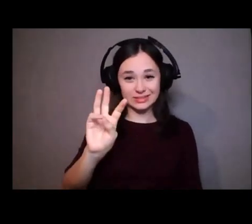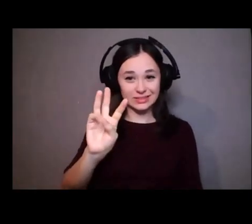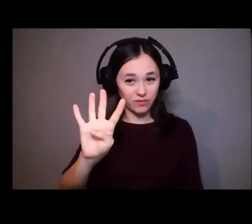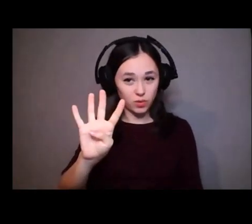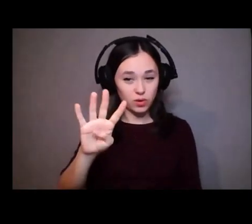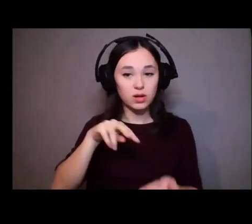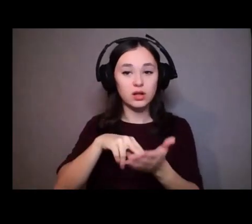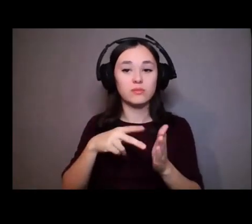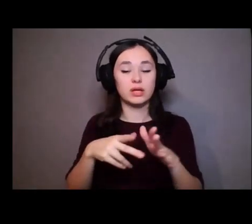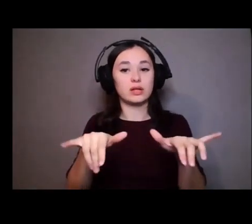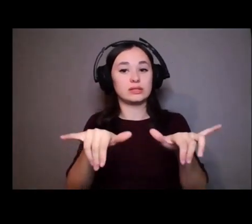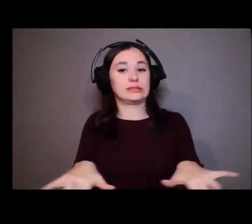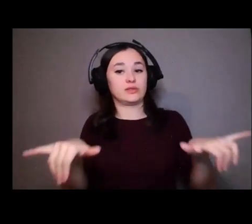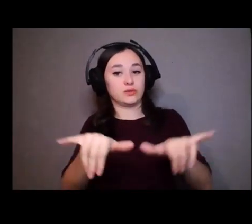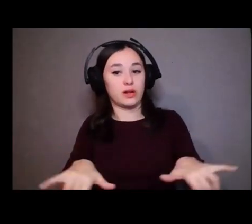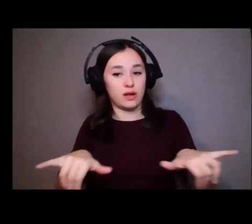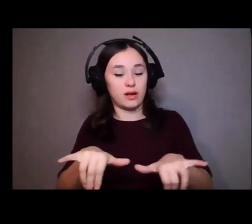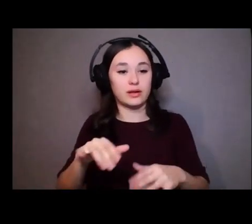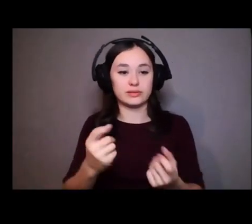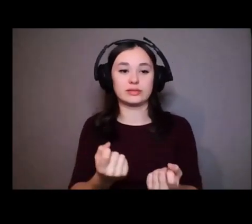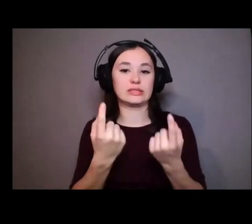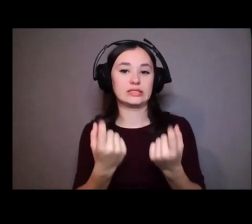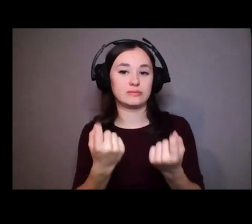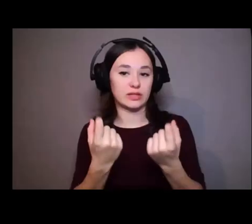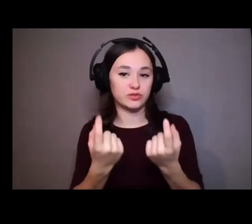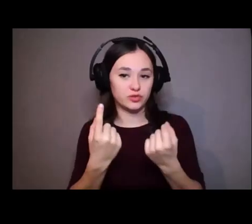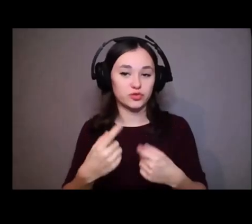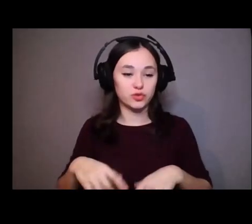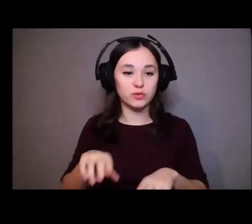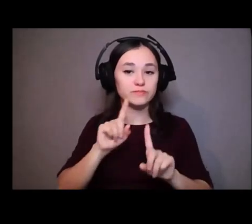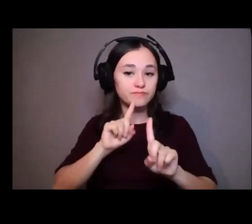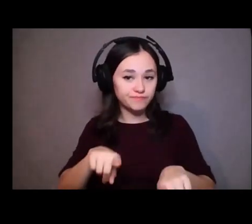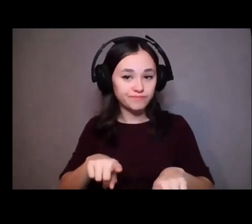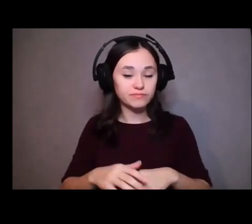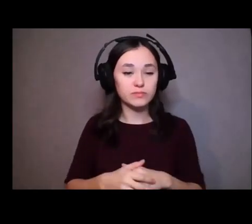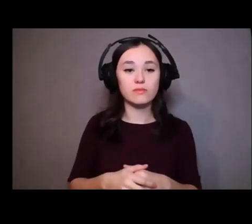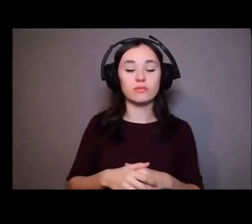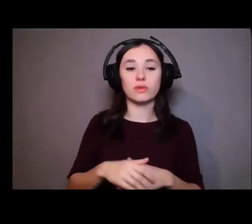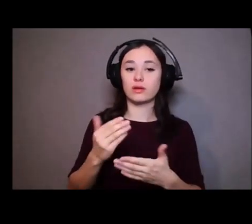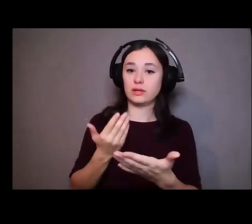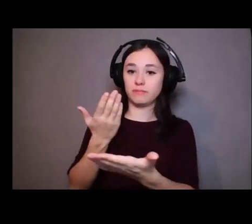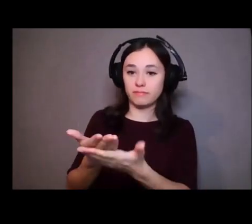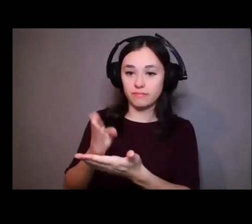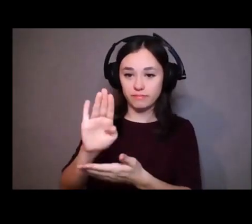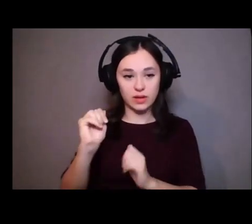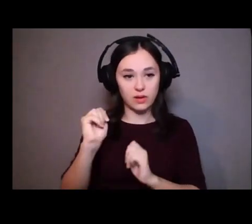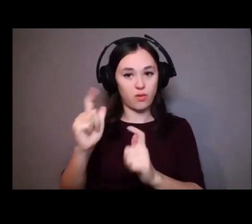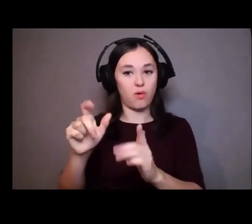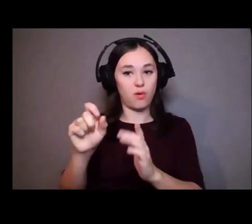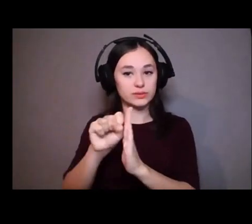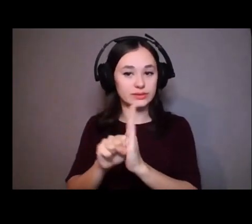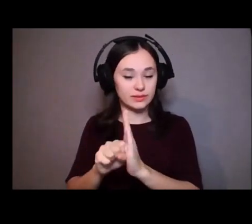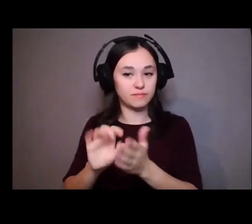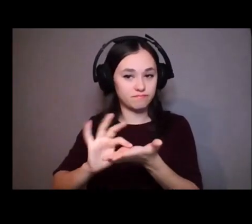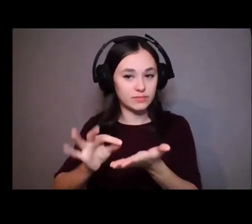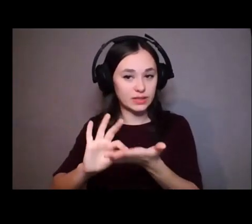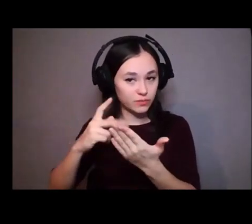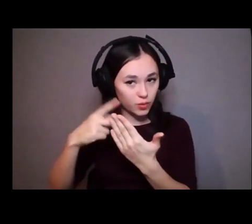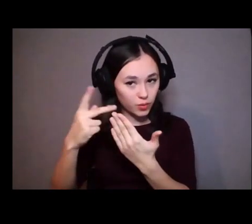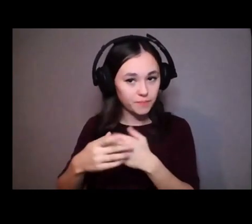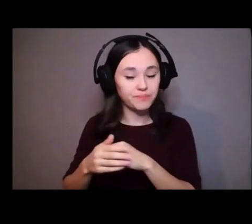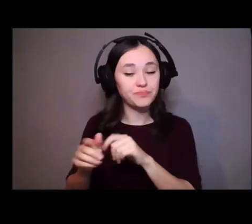standardized expenditure reports submitted by all state Medicaid programs. We also relied heavily on data compiled